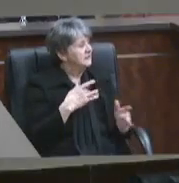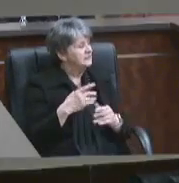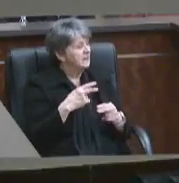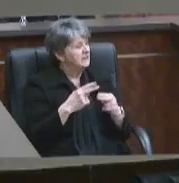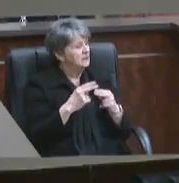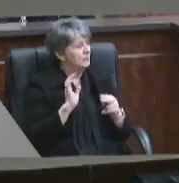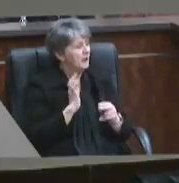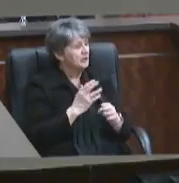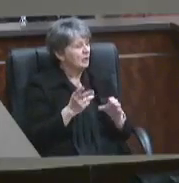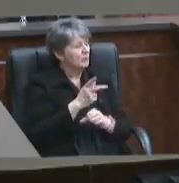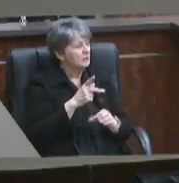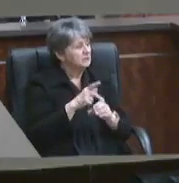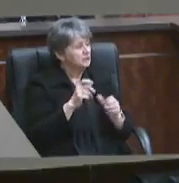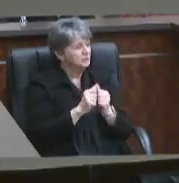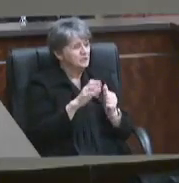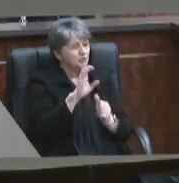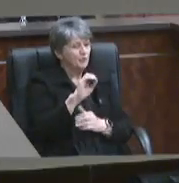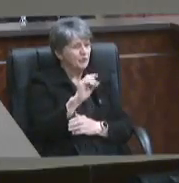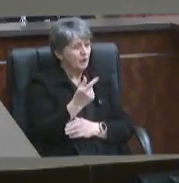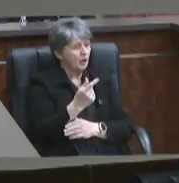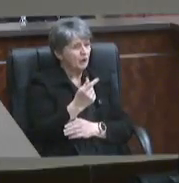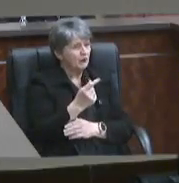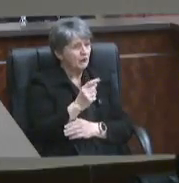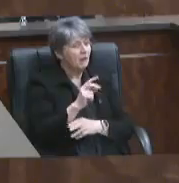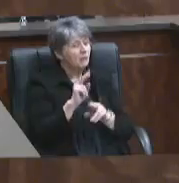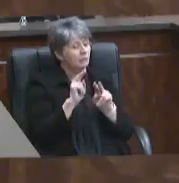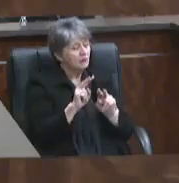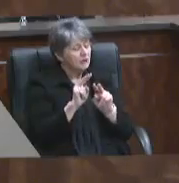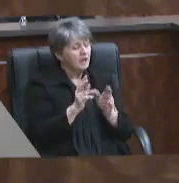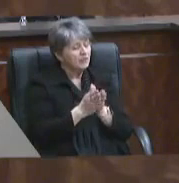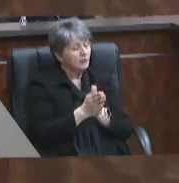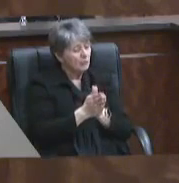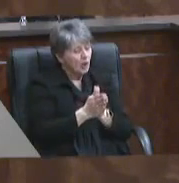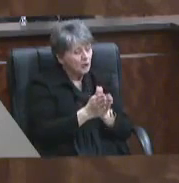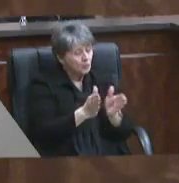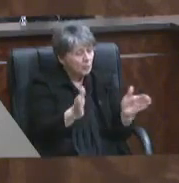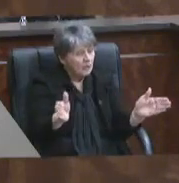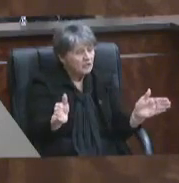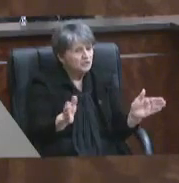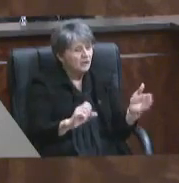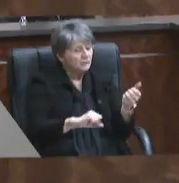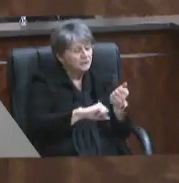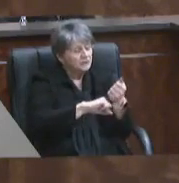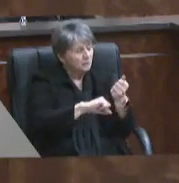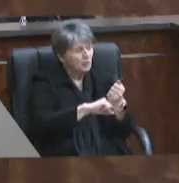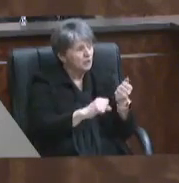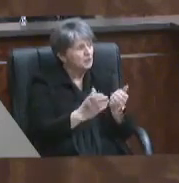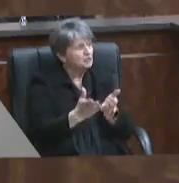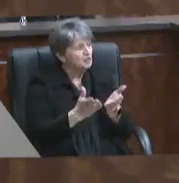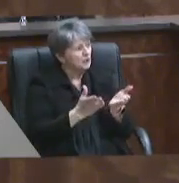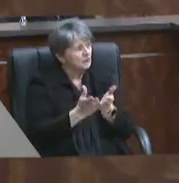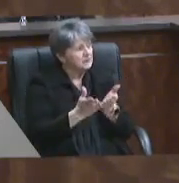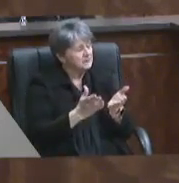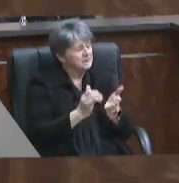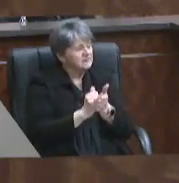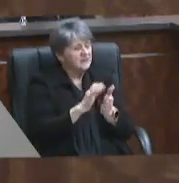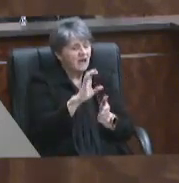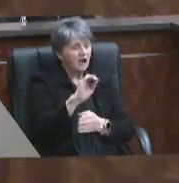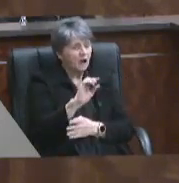COG. Certainly looking at the broad range of support services that